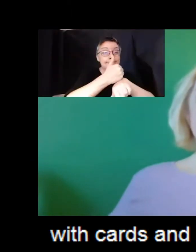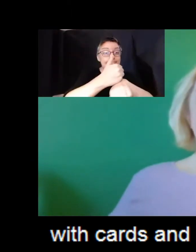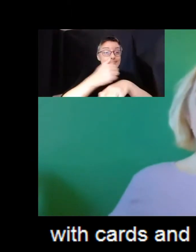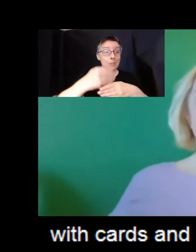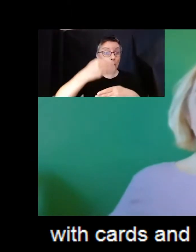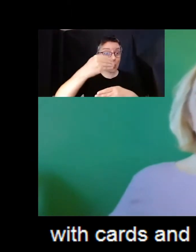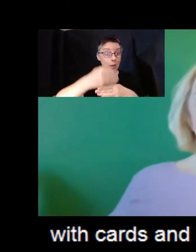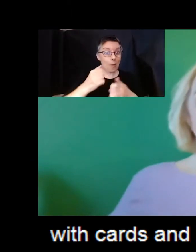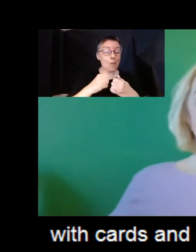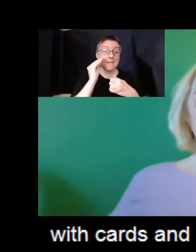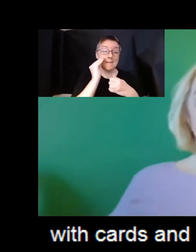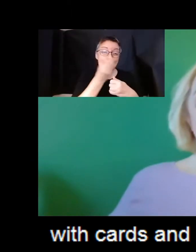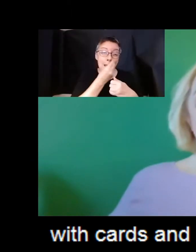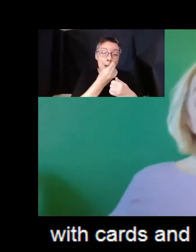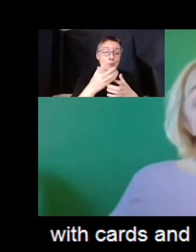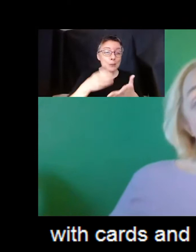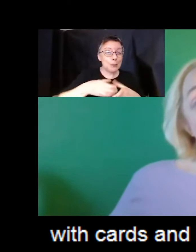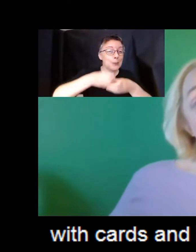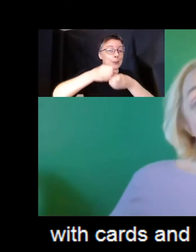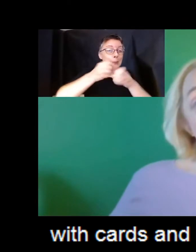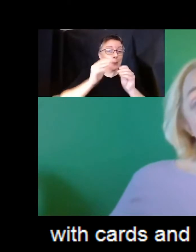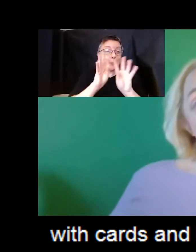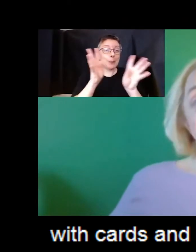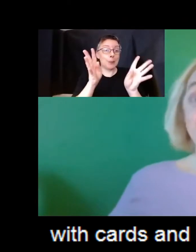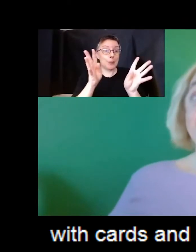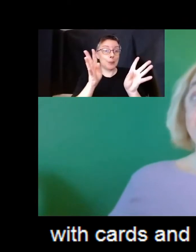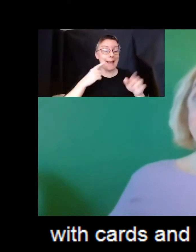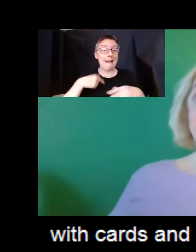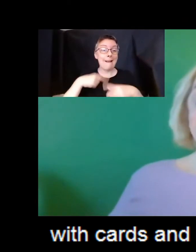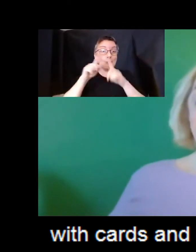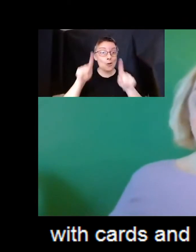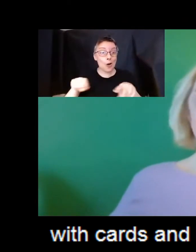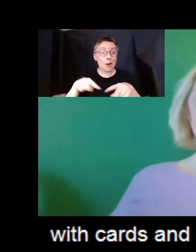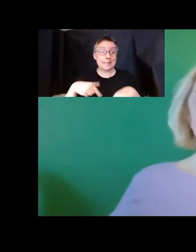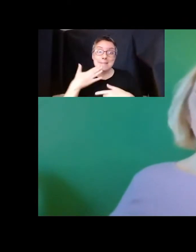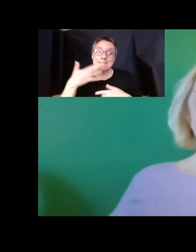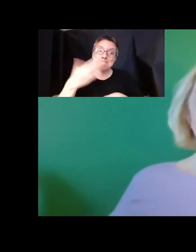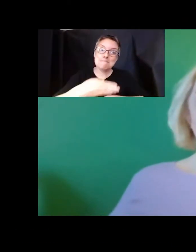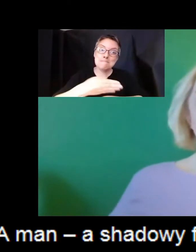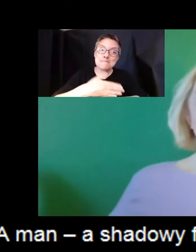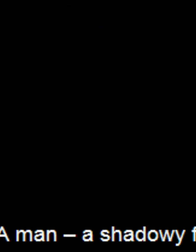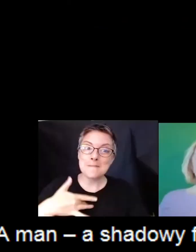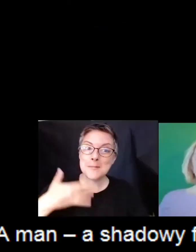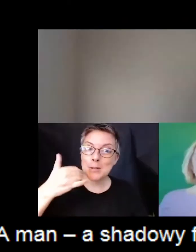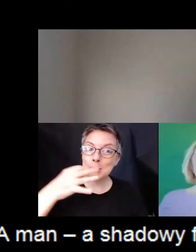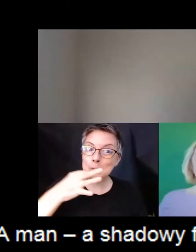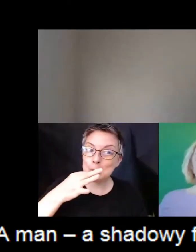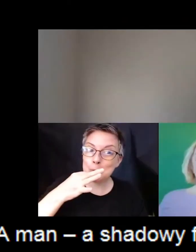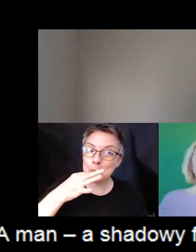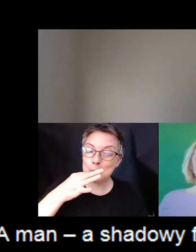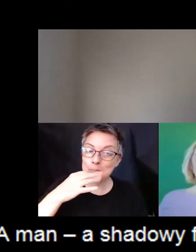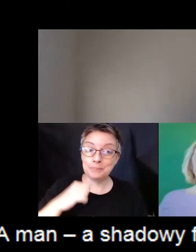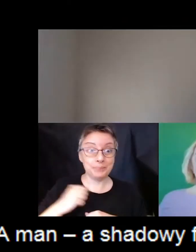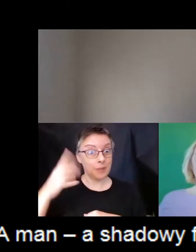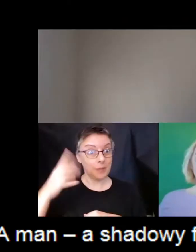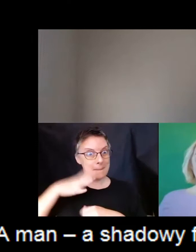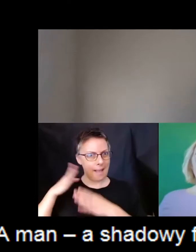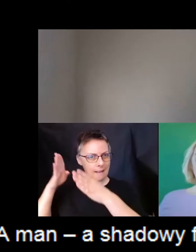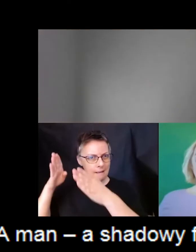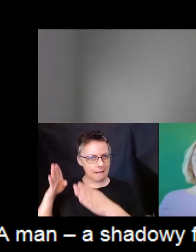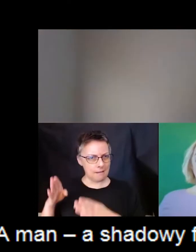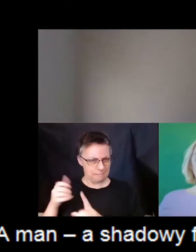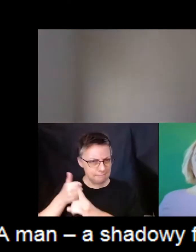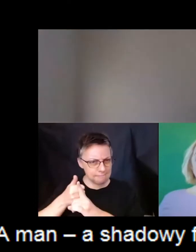with cards and balloons that read, "Get better soon," and "Thinking of you." A man, a shadowy